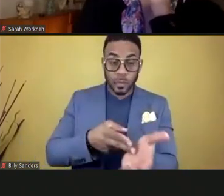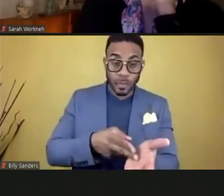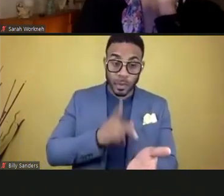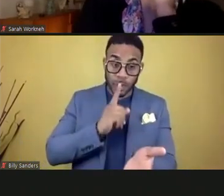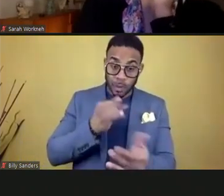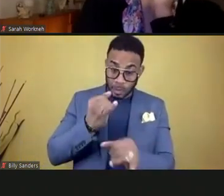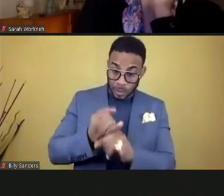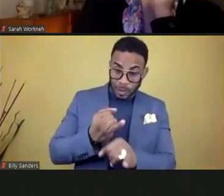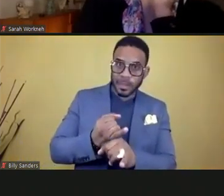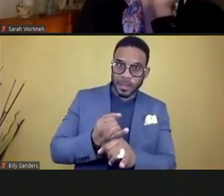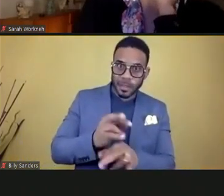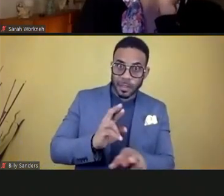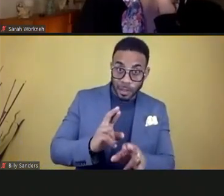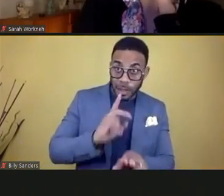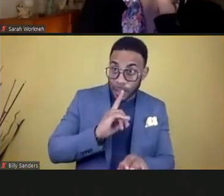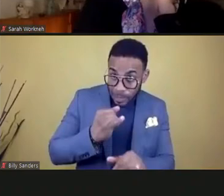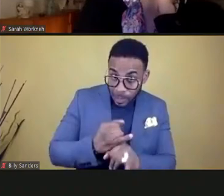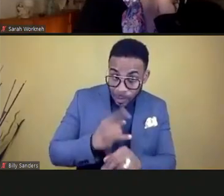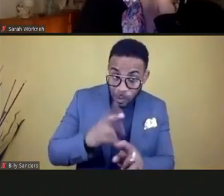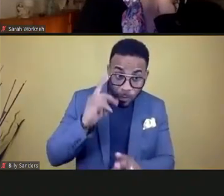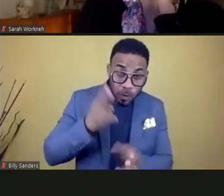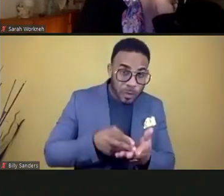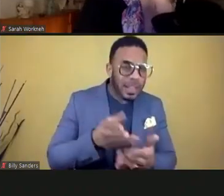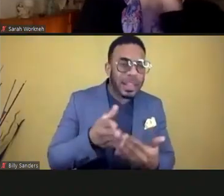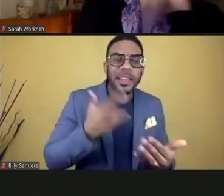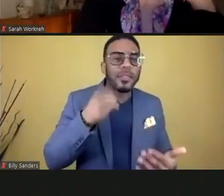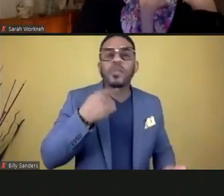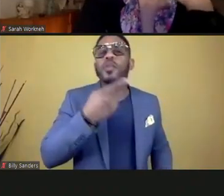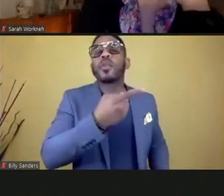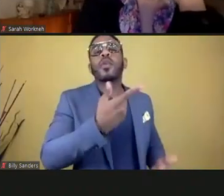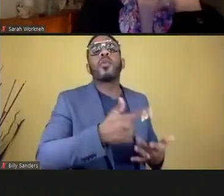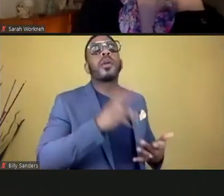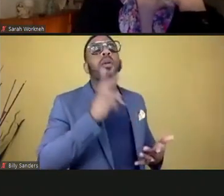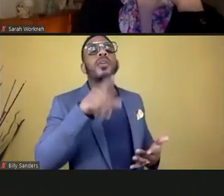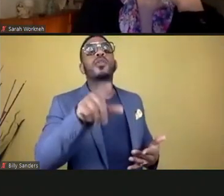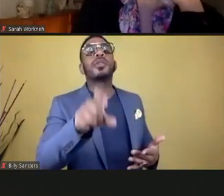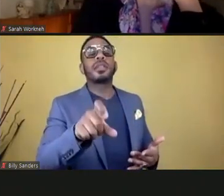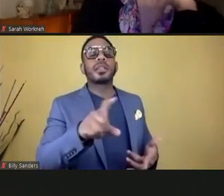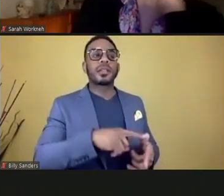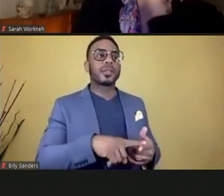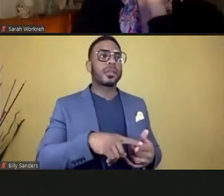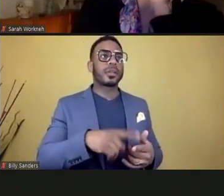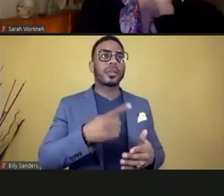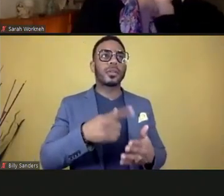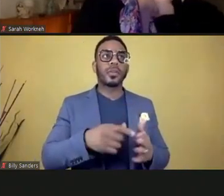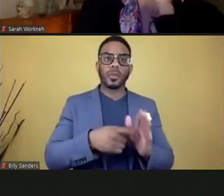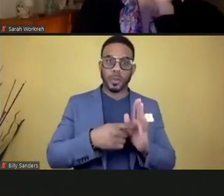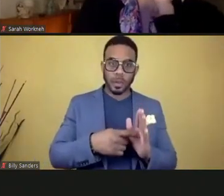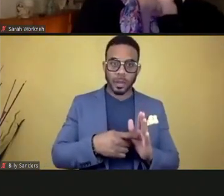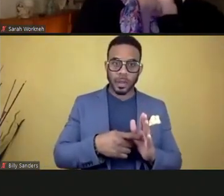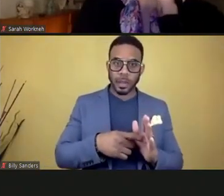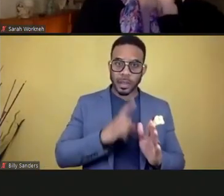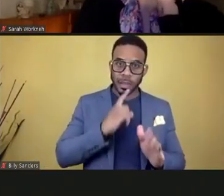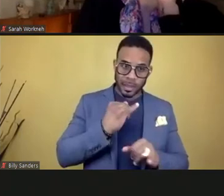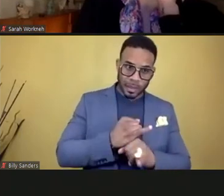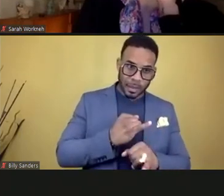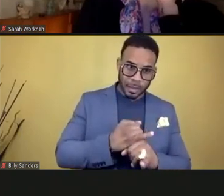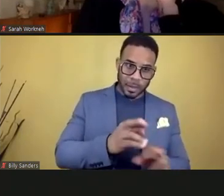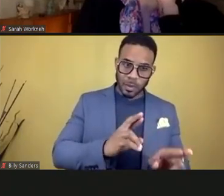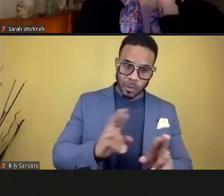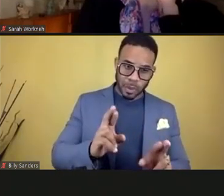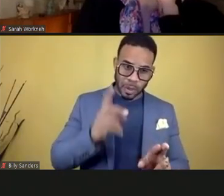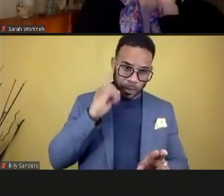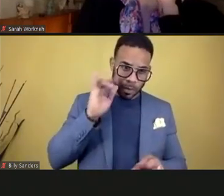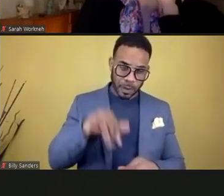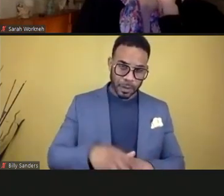the institution ready for the truth? Even if you told them what it was you needed or what was required, is the institution ready